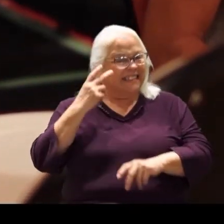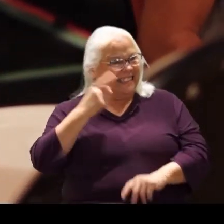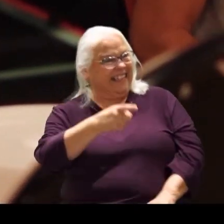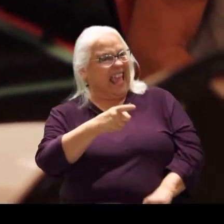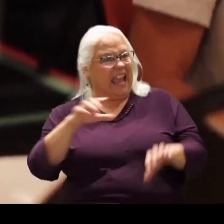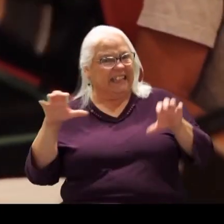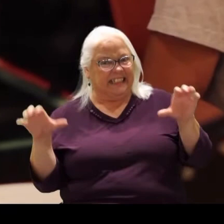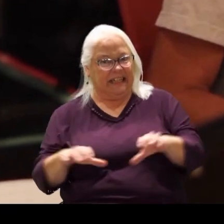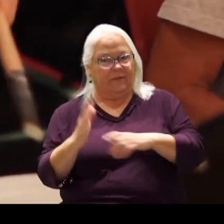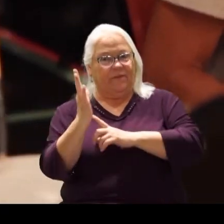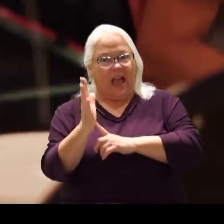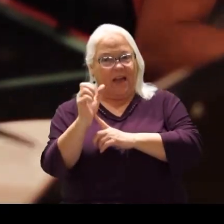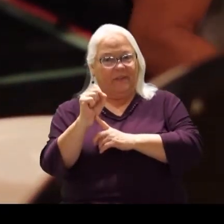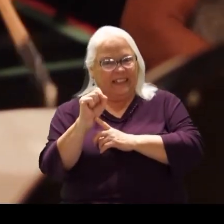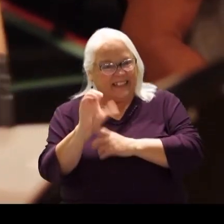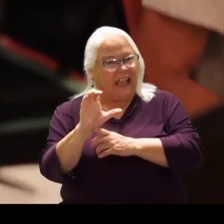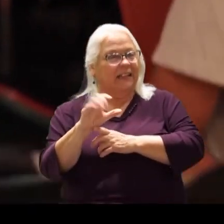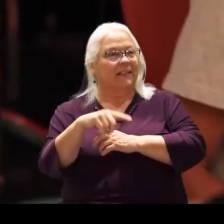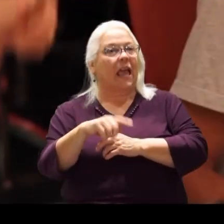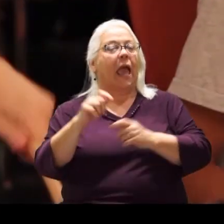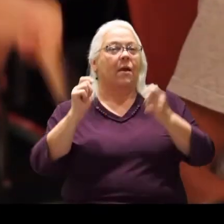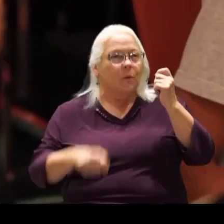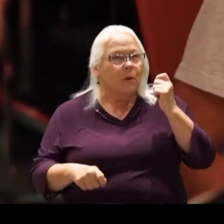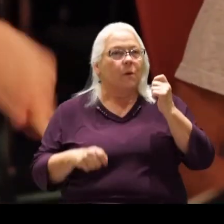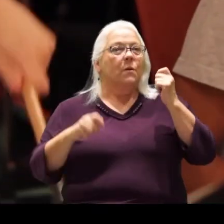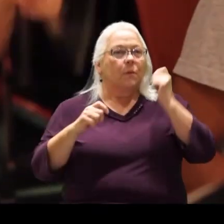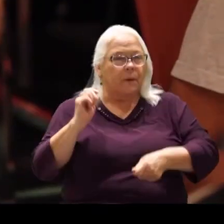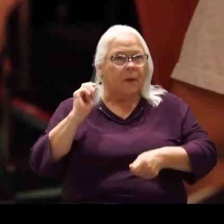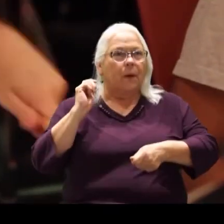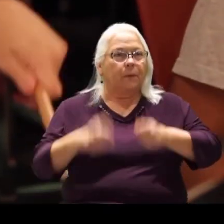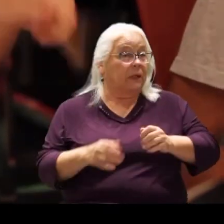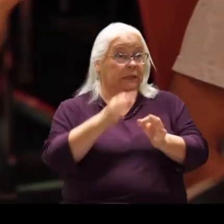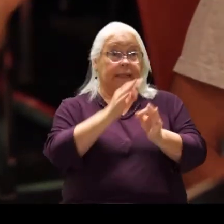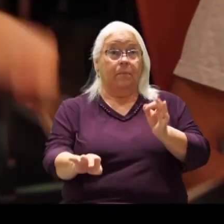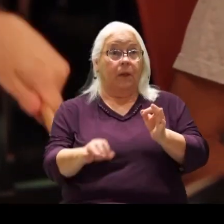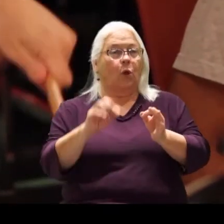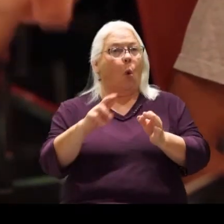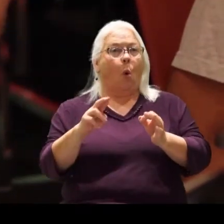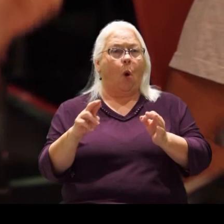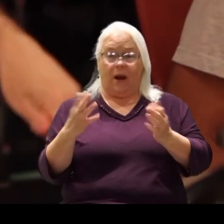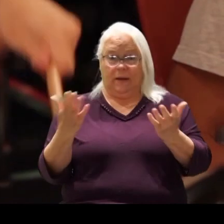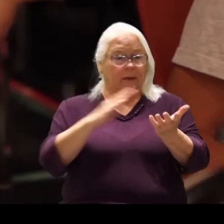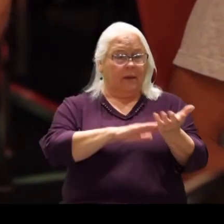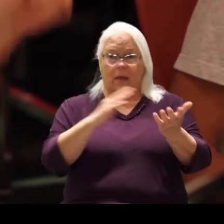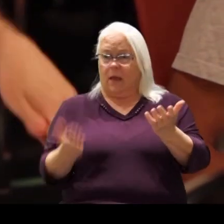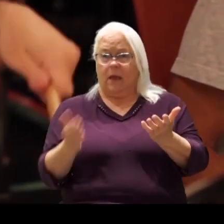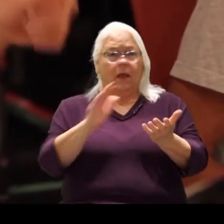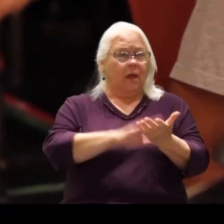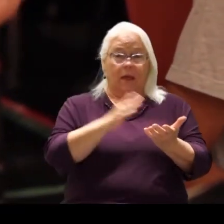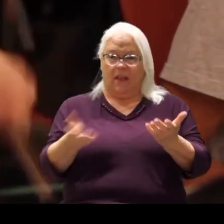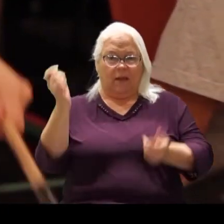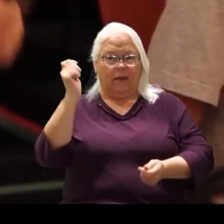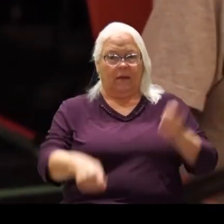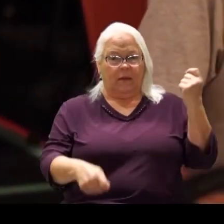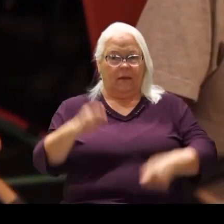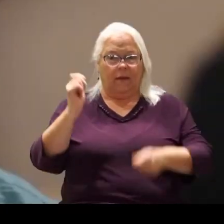then even to just get 5 seconds out of them where they're doing a really simple beat or